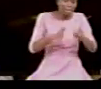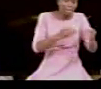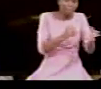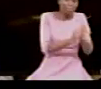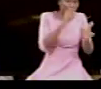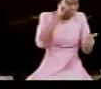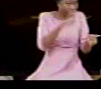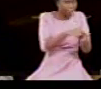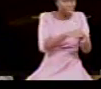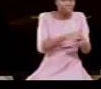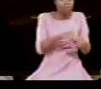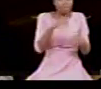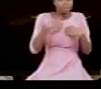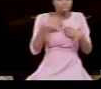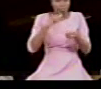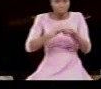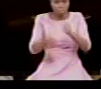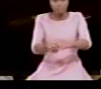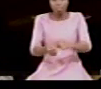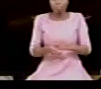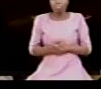two, you have a problem.